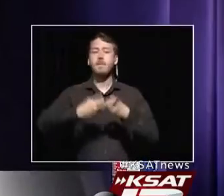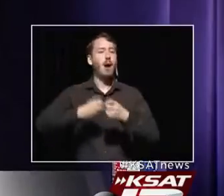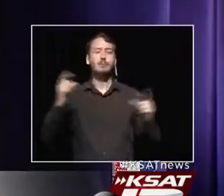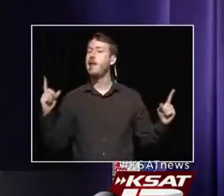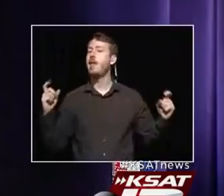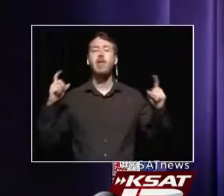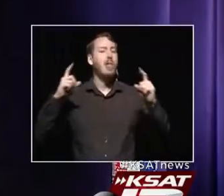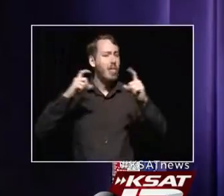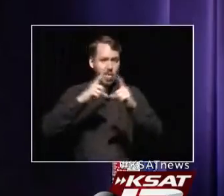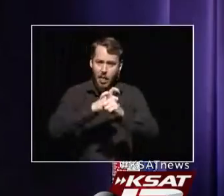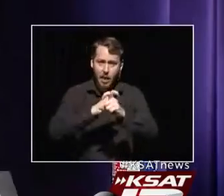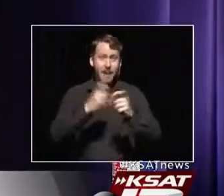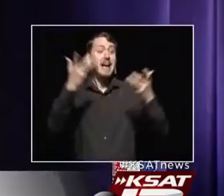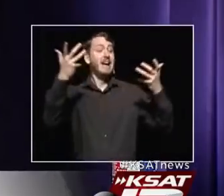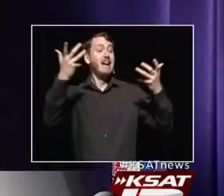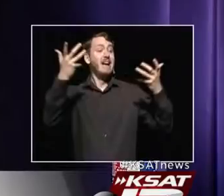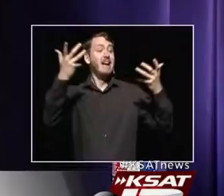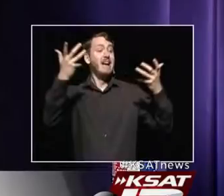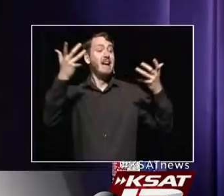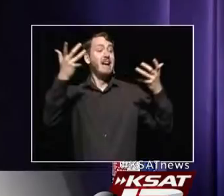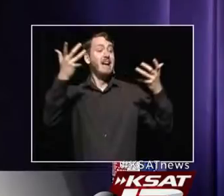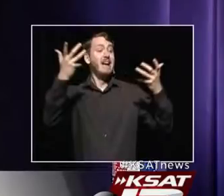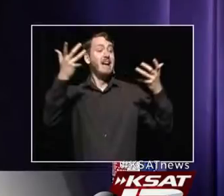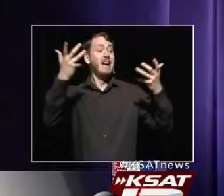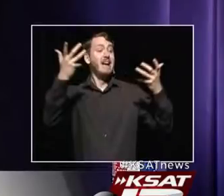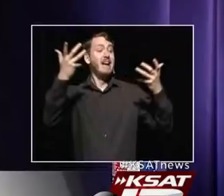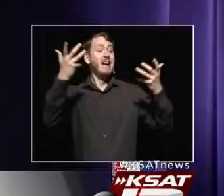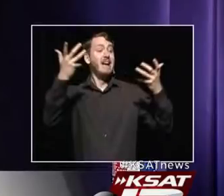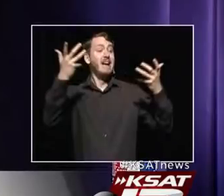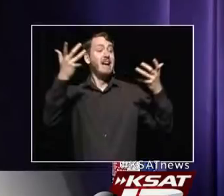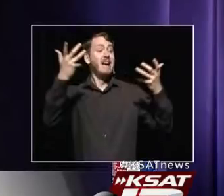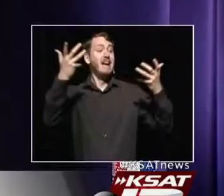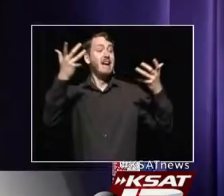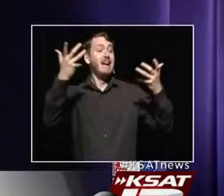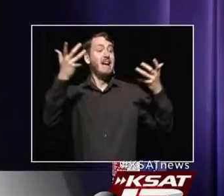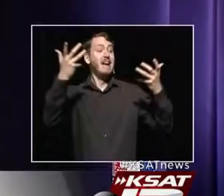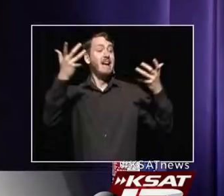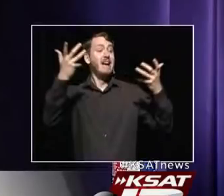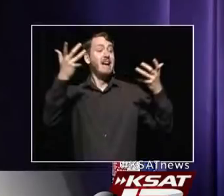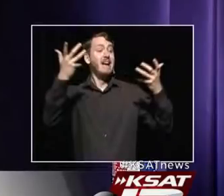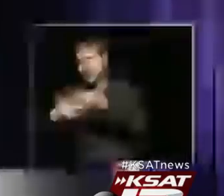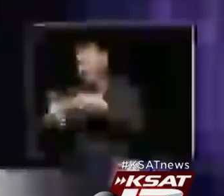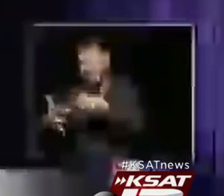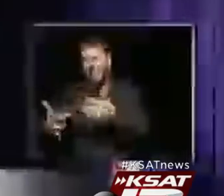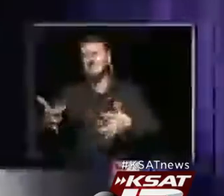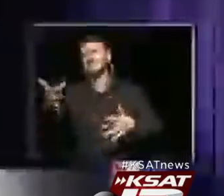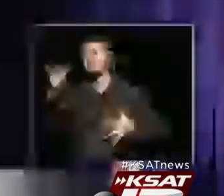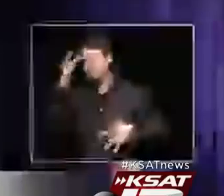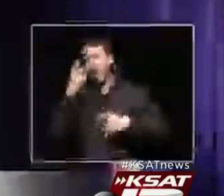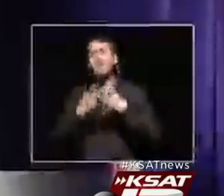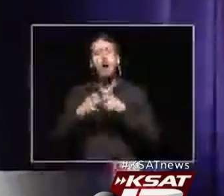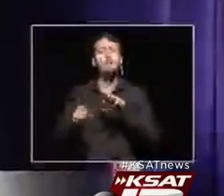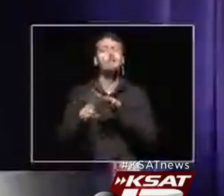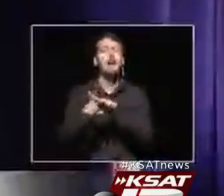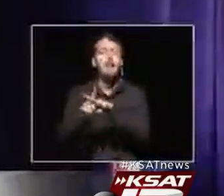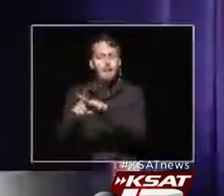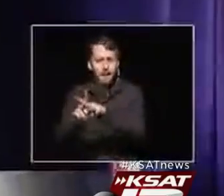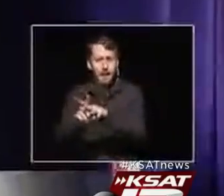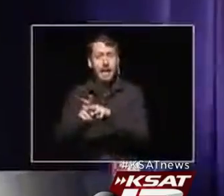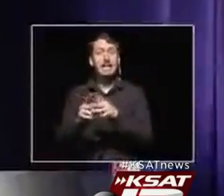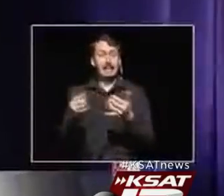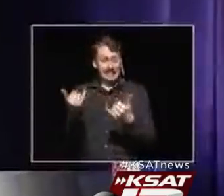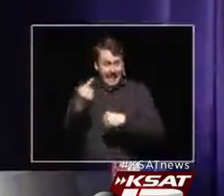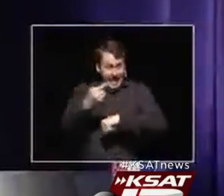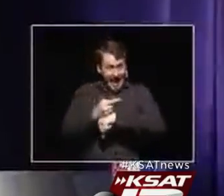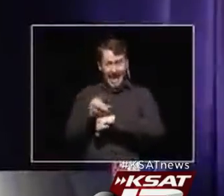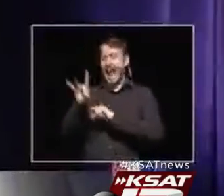long time after they've been cured of COVID. Like today, we still have over 80 patients in long-term